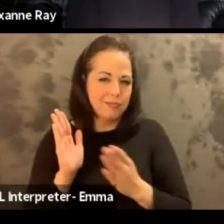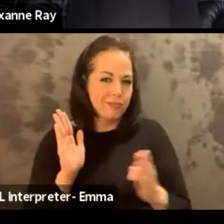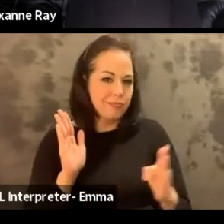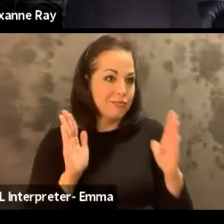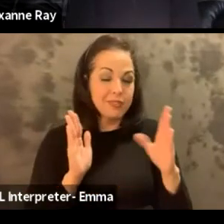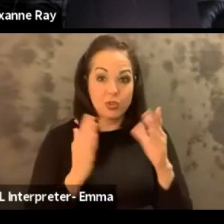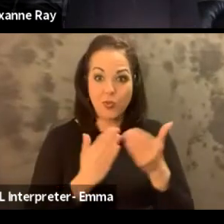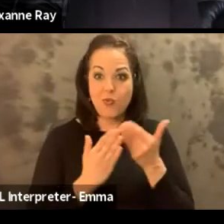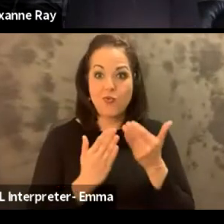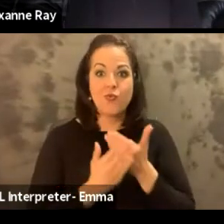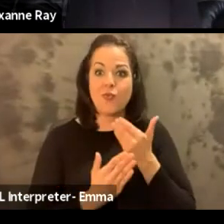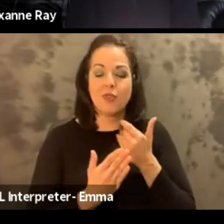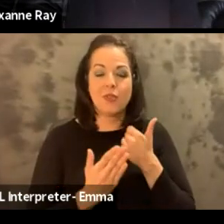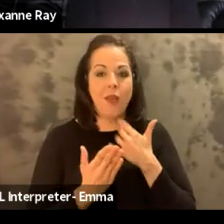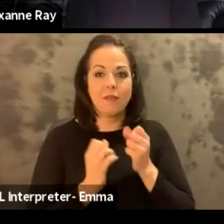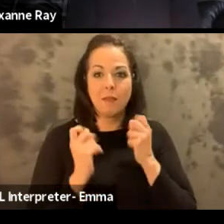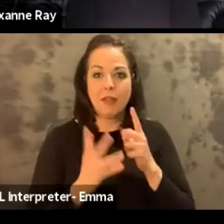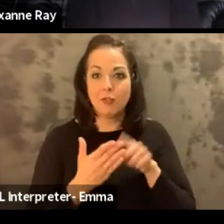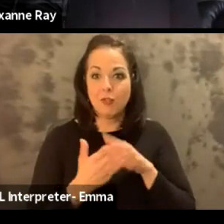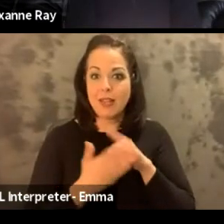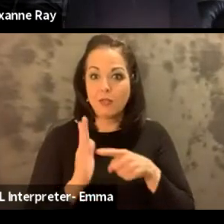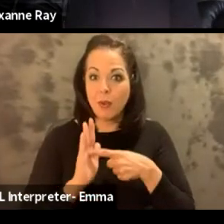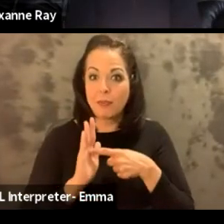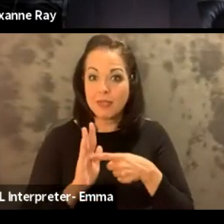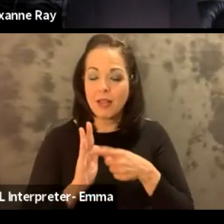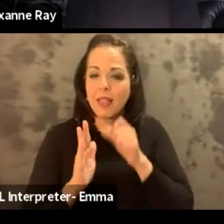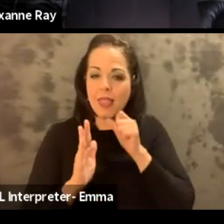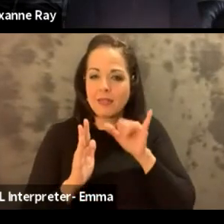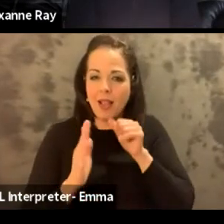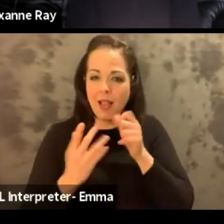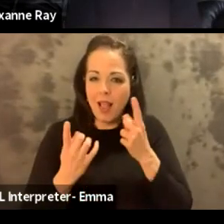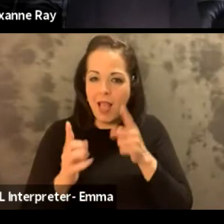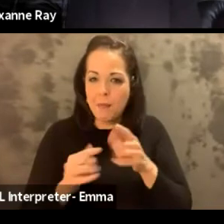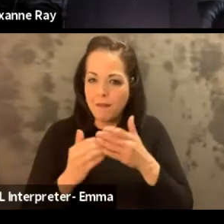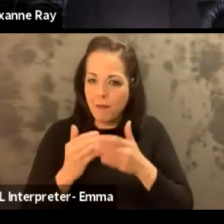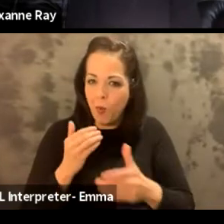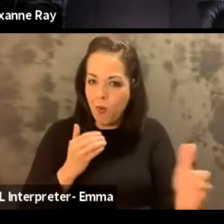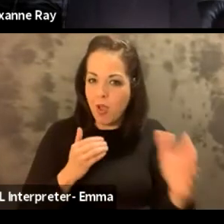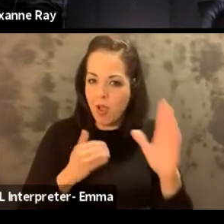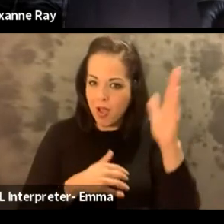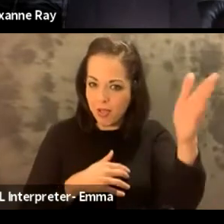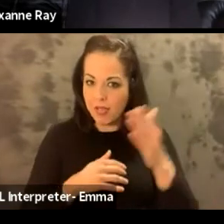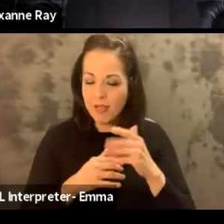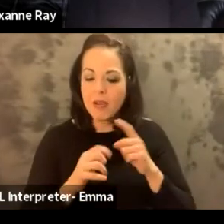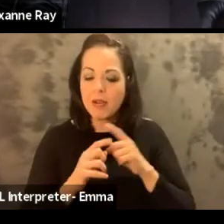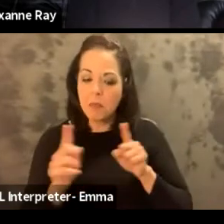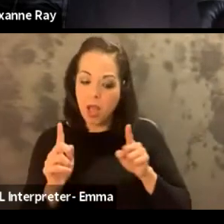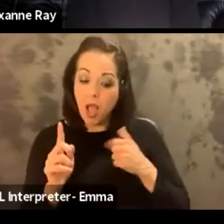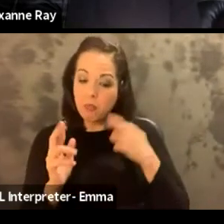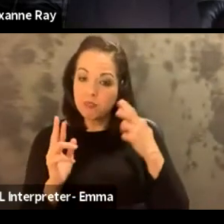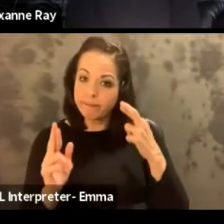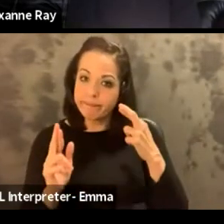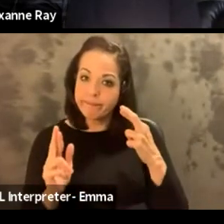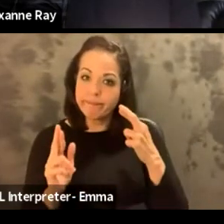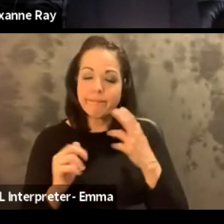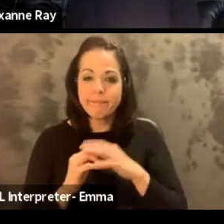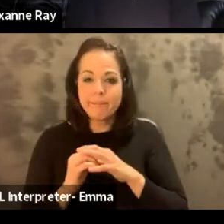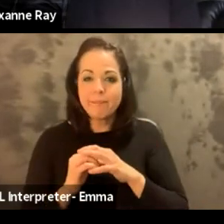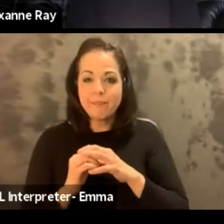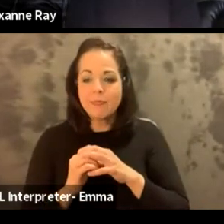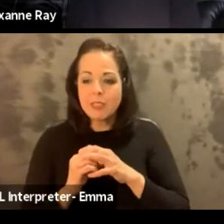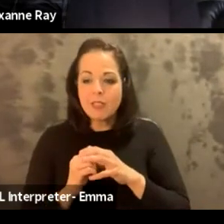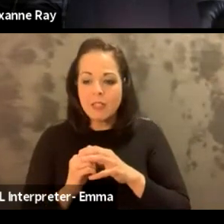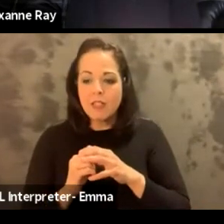represented that's not, you know, what's going to happen for a while. But I hope that, you